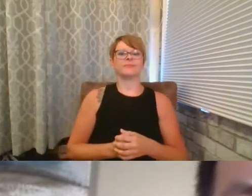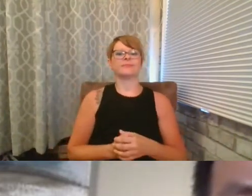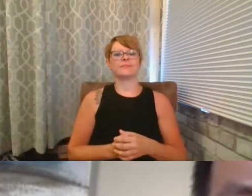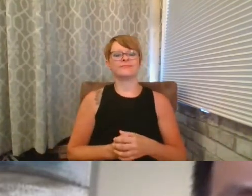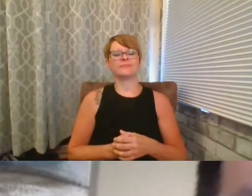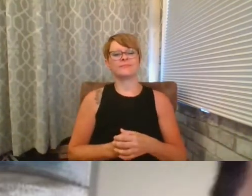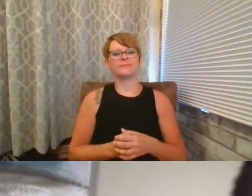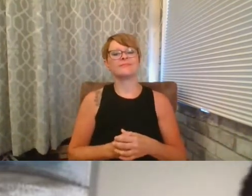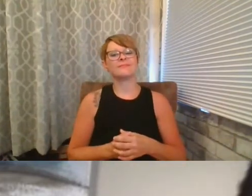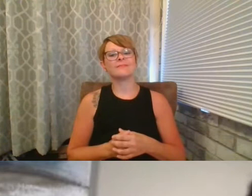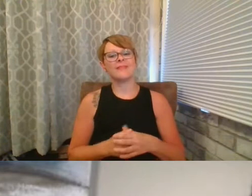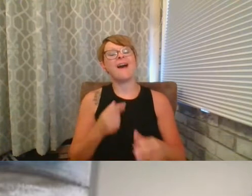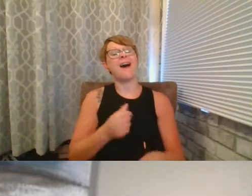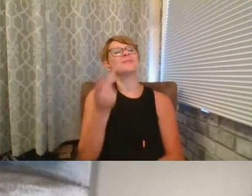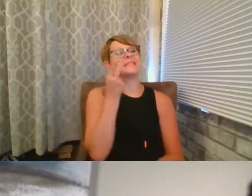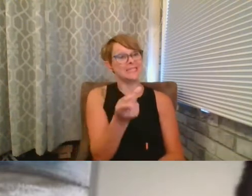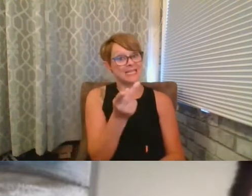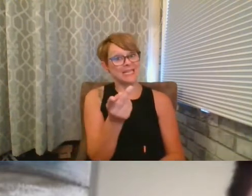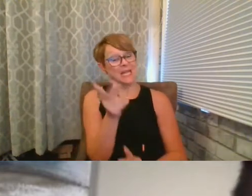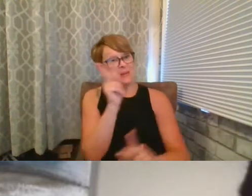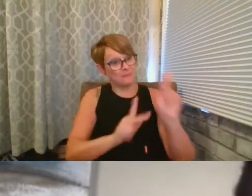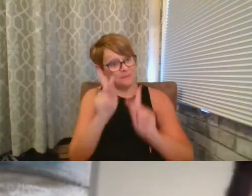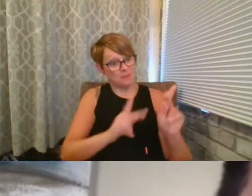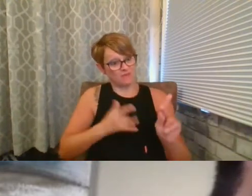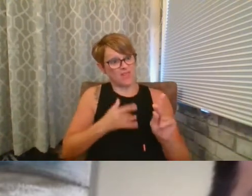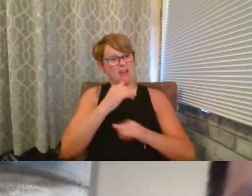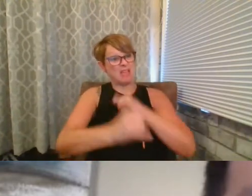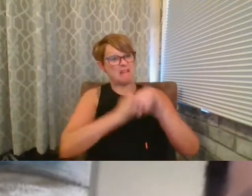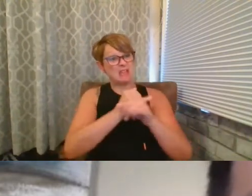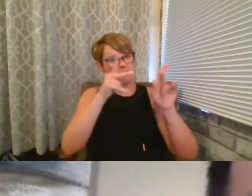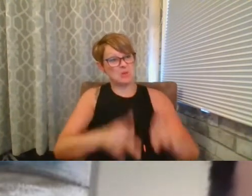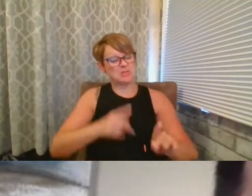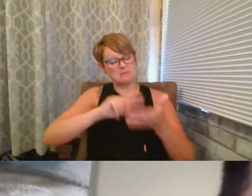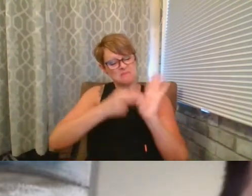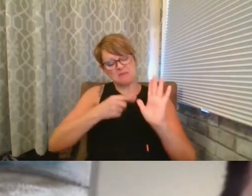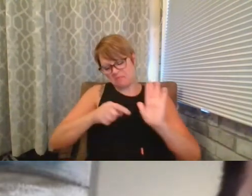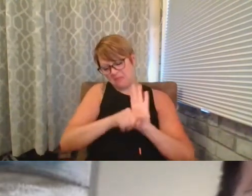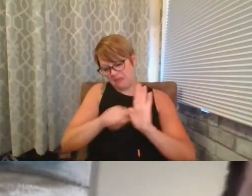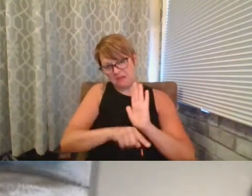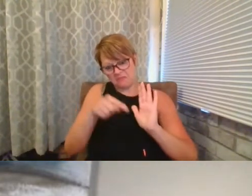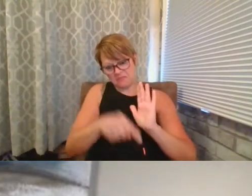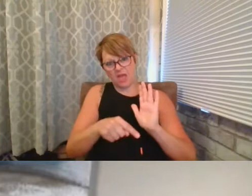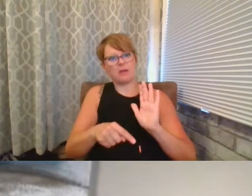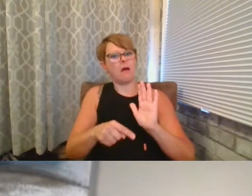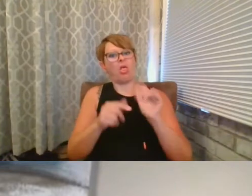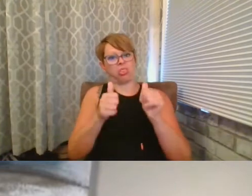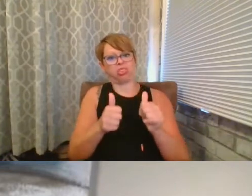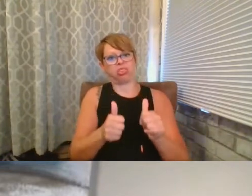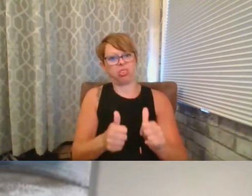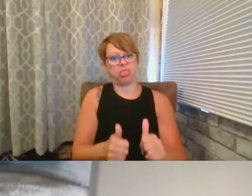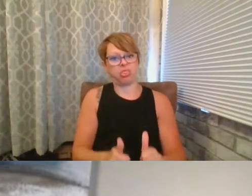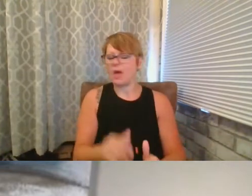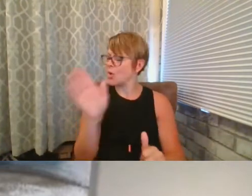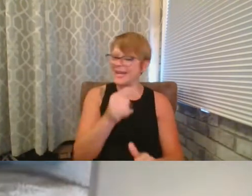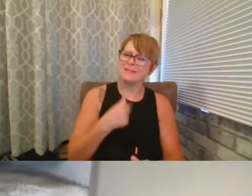liability, and go into a very dark place in the sense that I'm at a disadvantage. No, but you should take another perspective and say, this